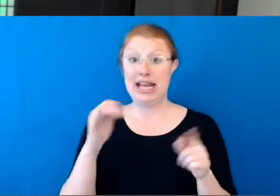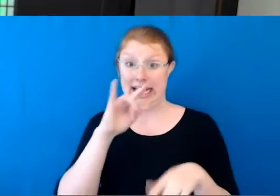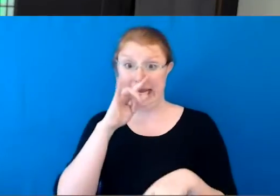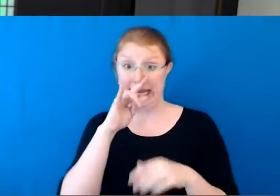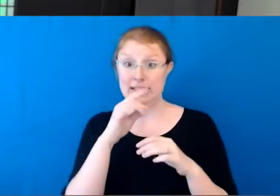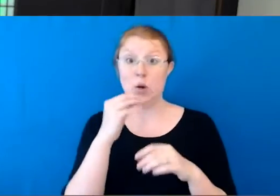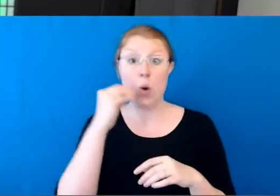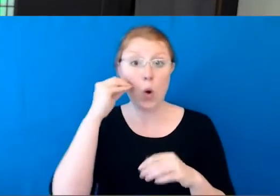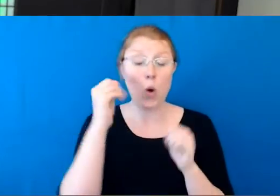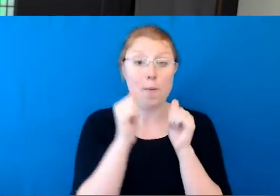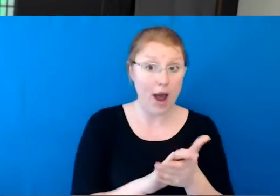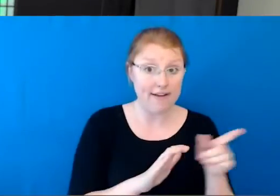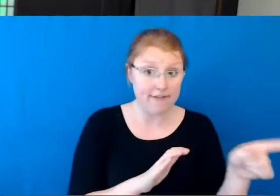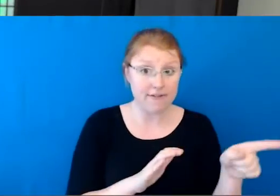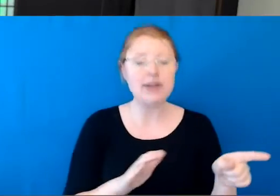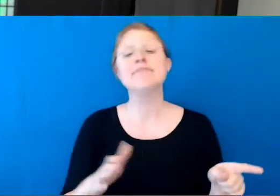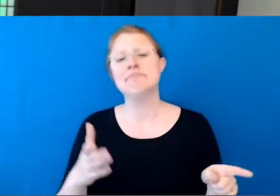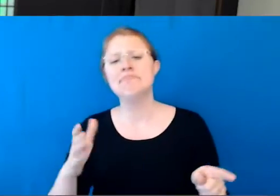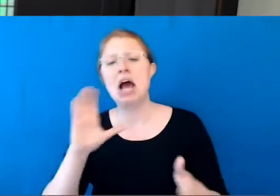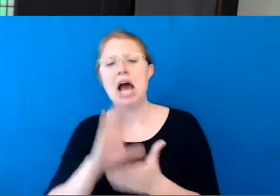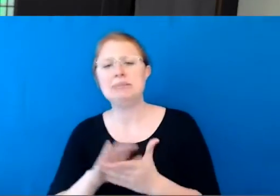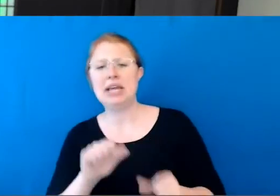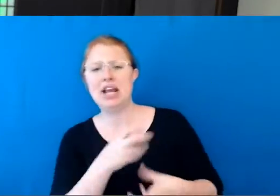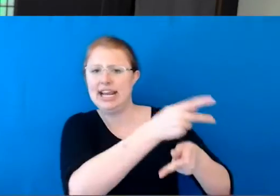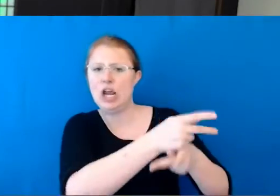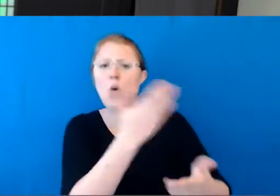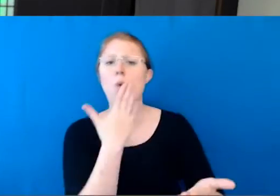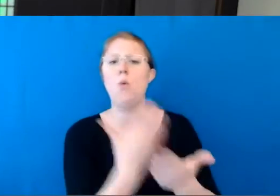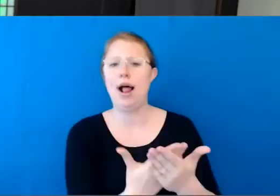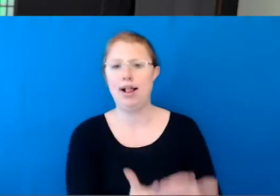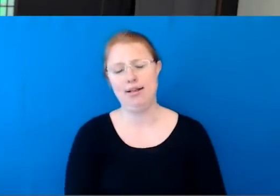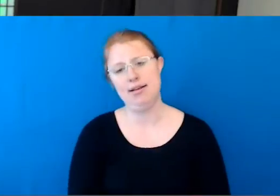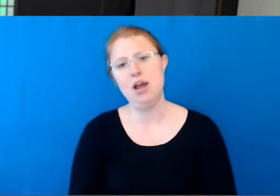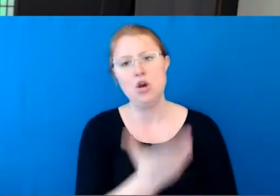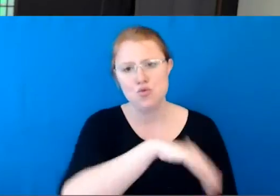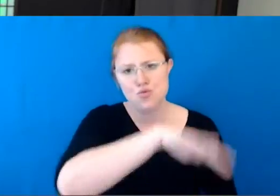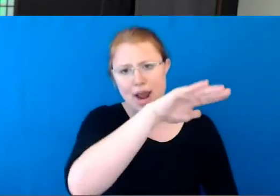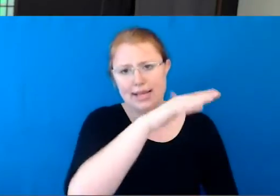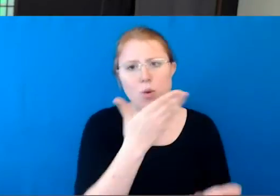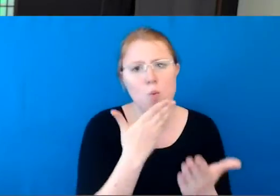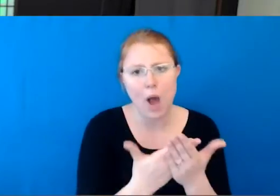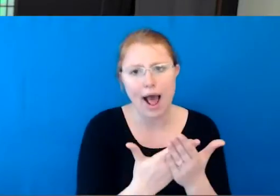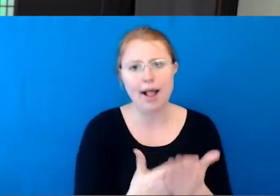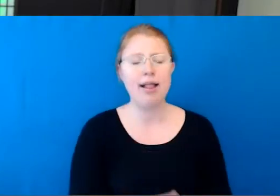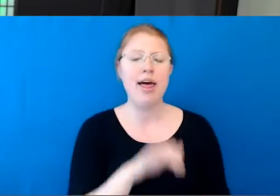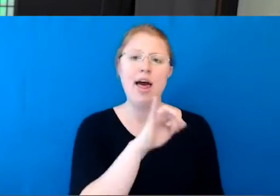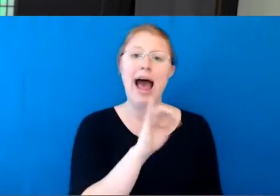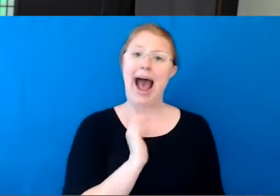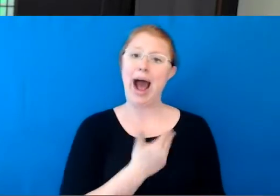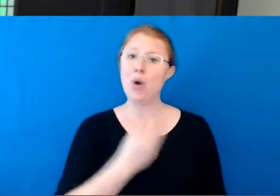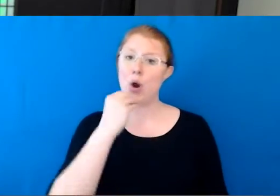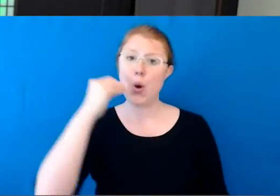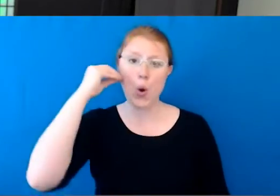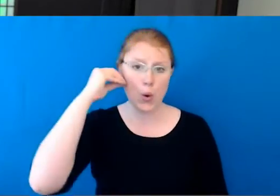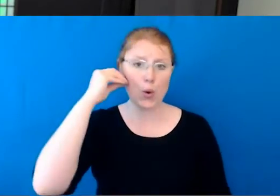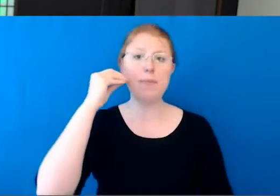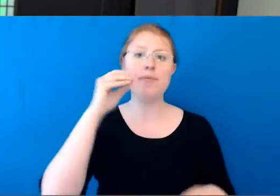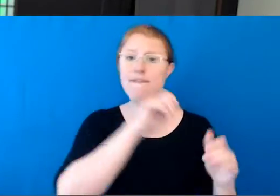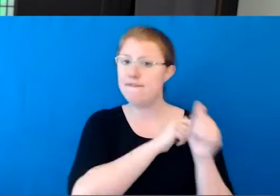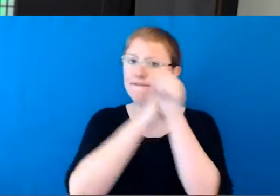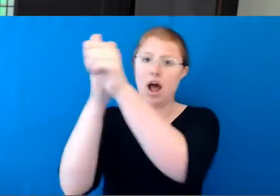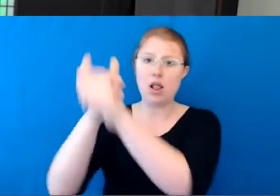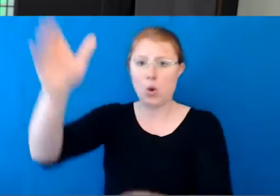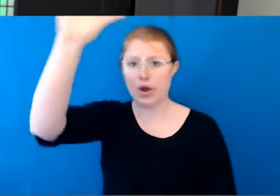his wife with his children. He knows that his children are being raised in a home that is glorifying to